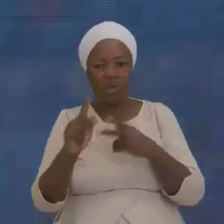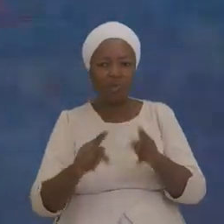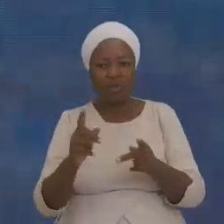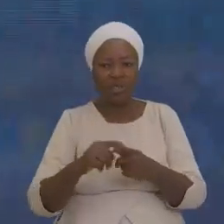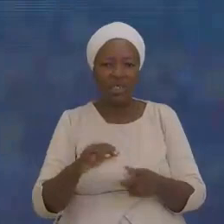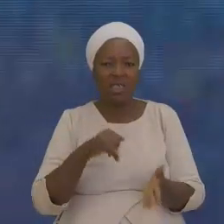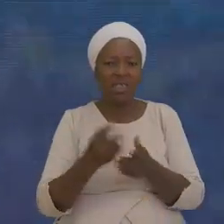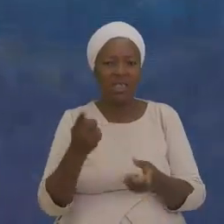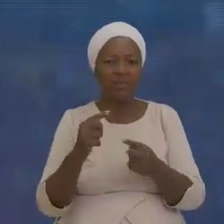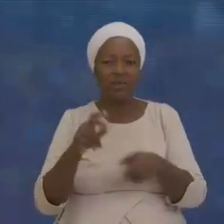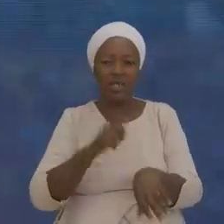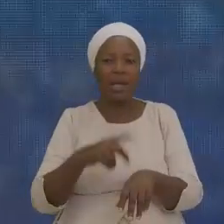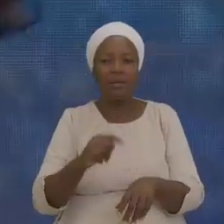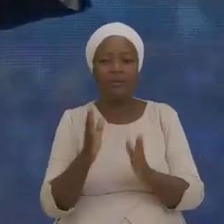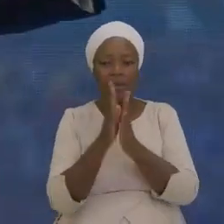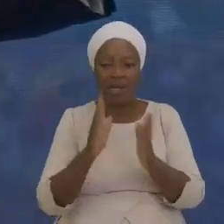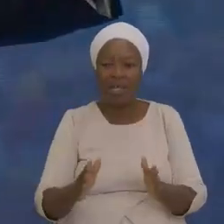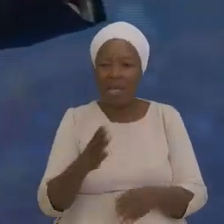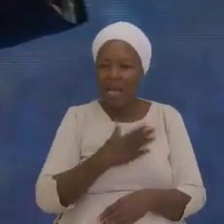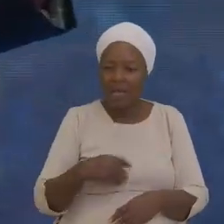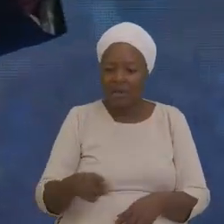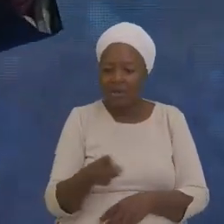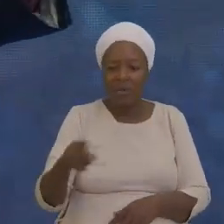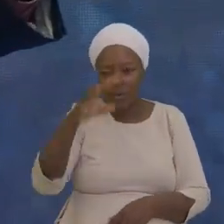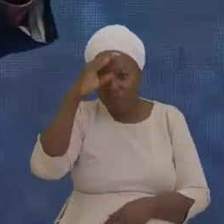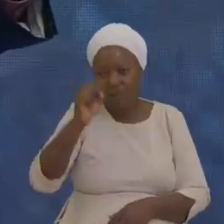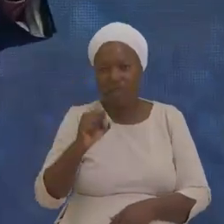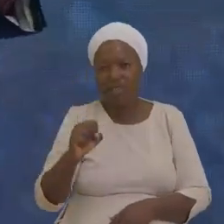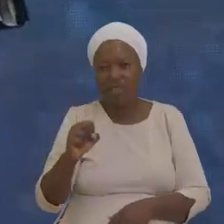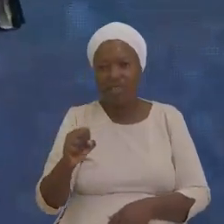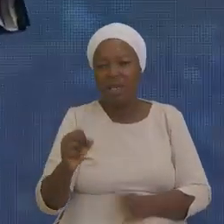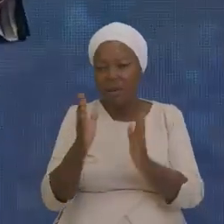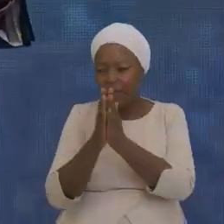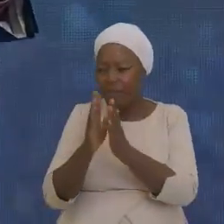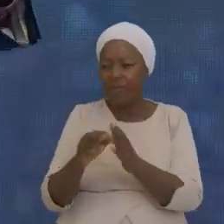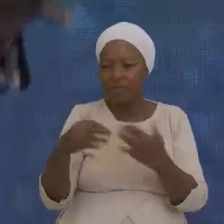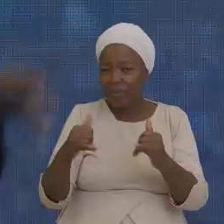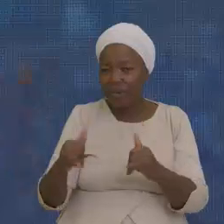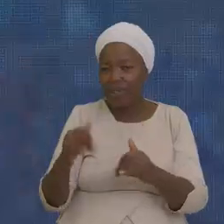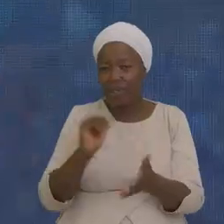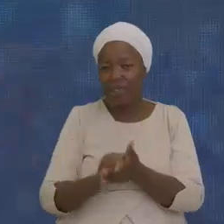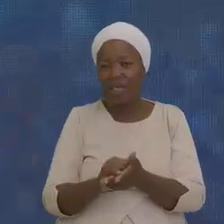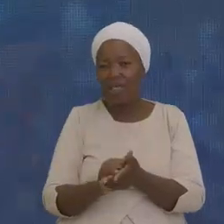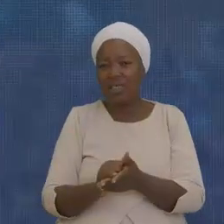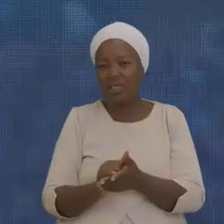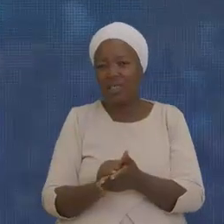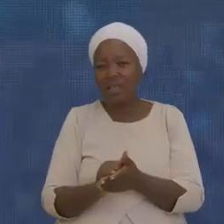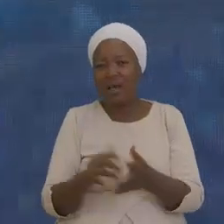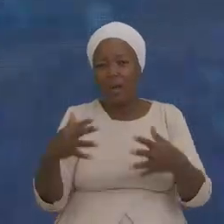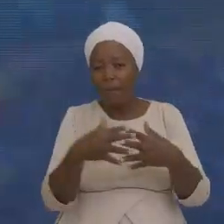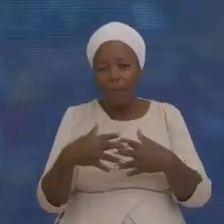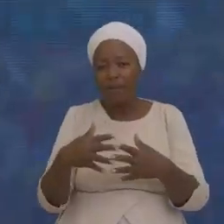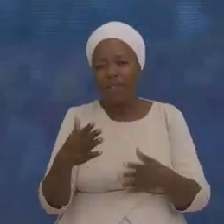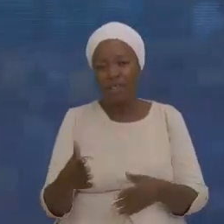prayer, and those boys playing football, they stopped the playing of the football.